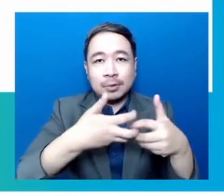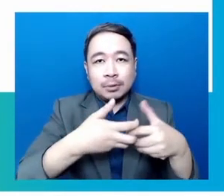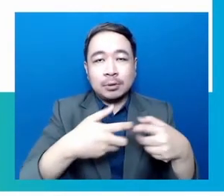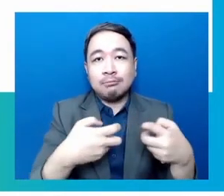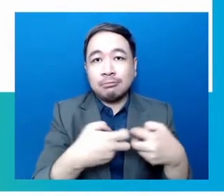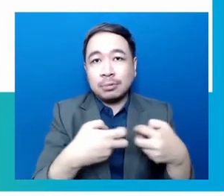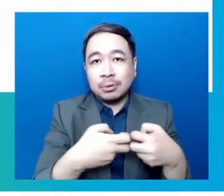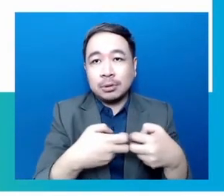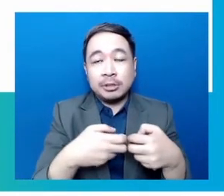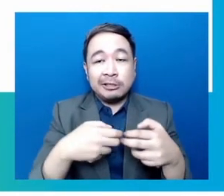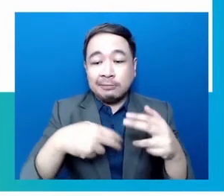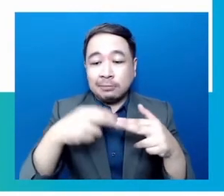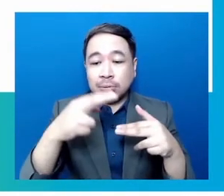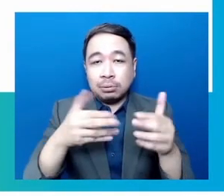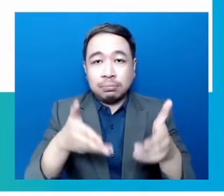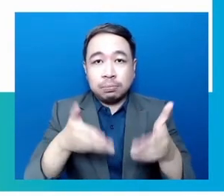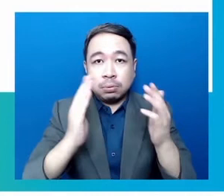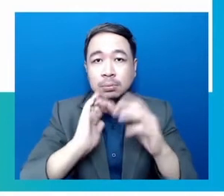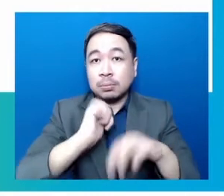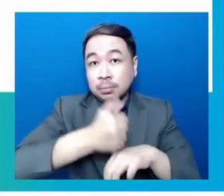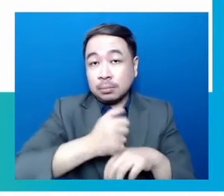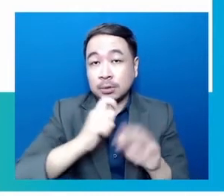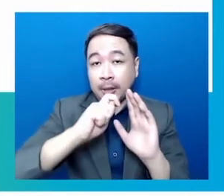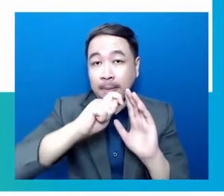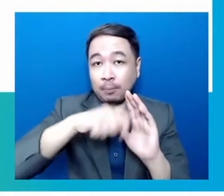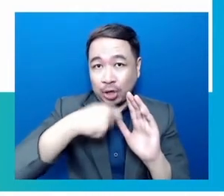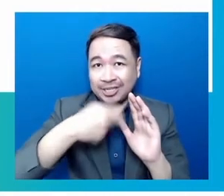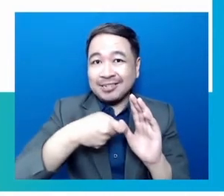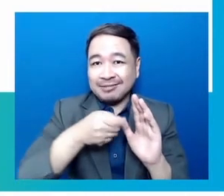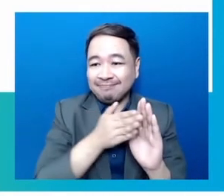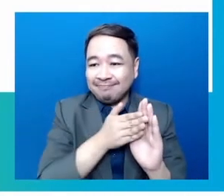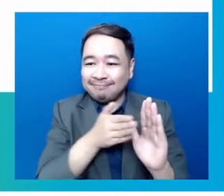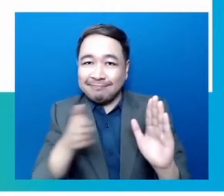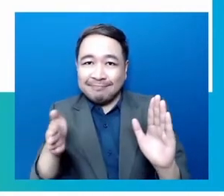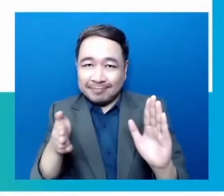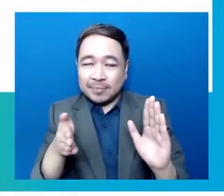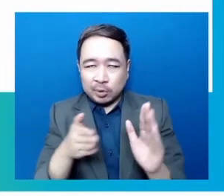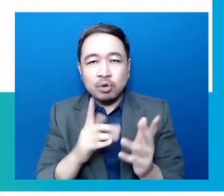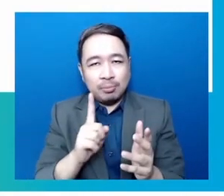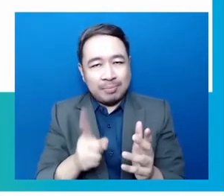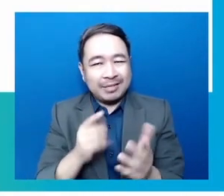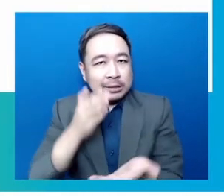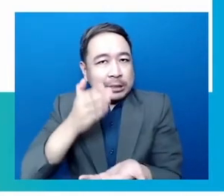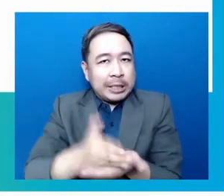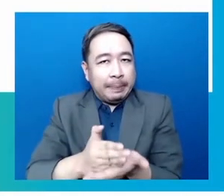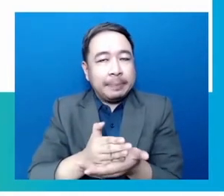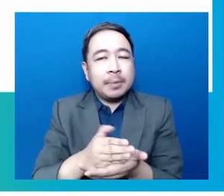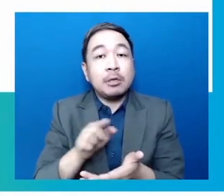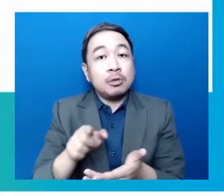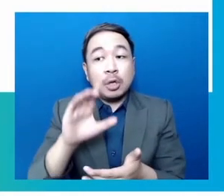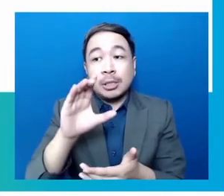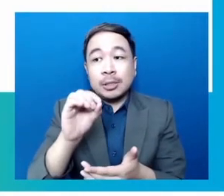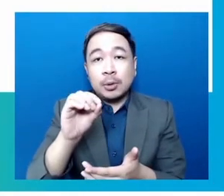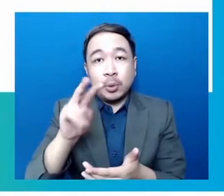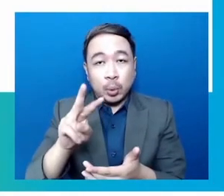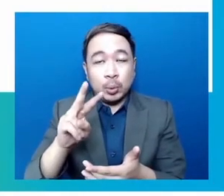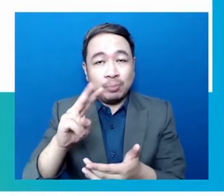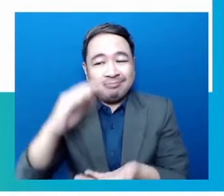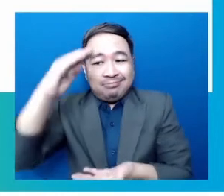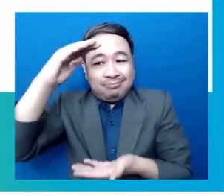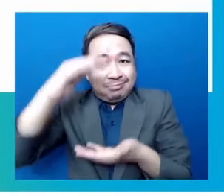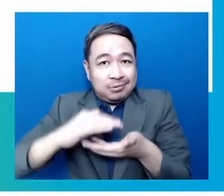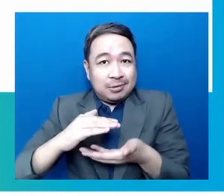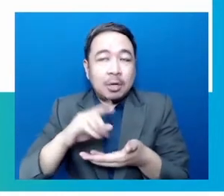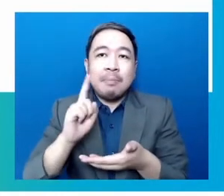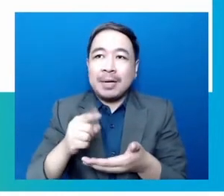infrastructures, and projects across the supply chain. Decarbonization should also include ending indirect support through advisory